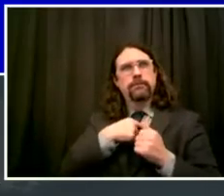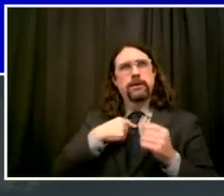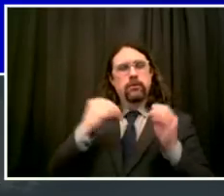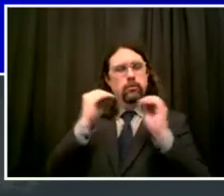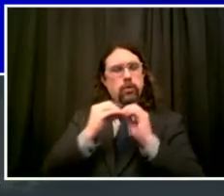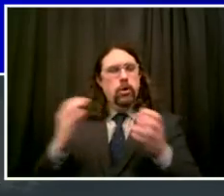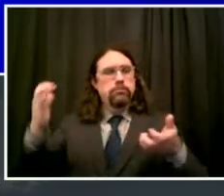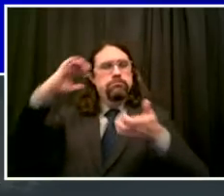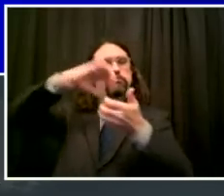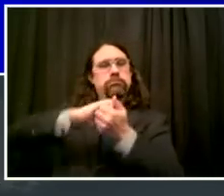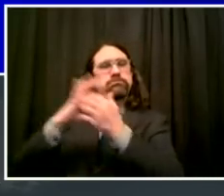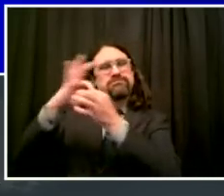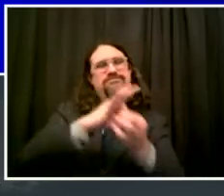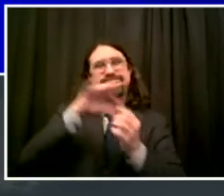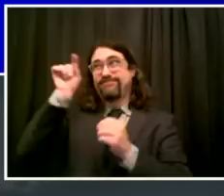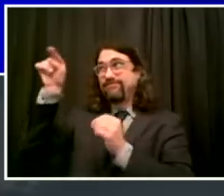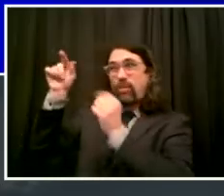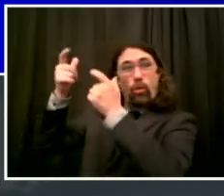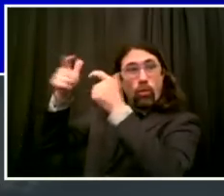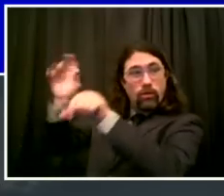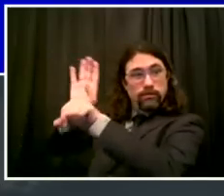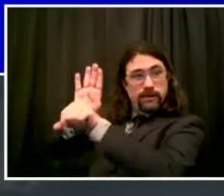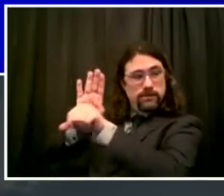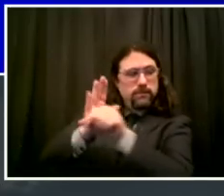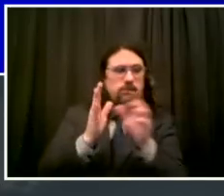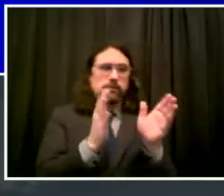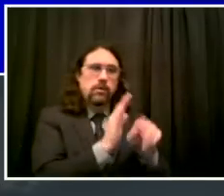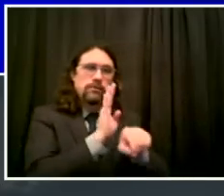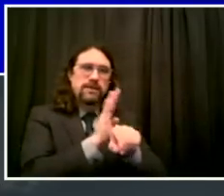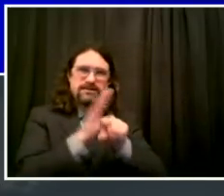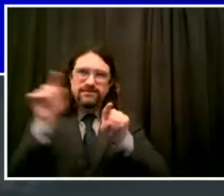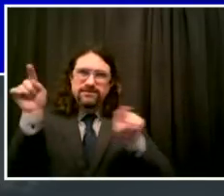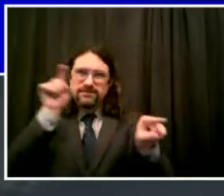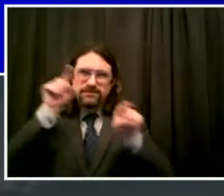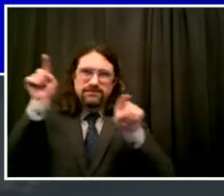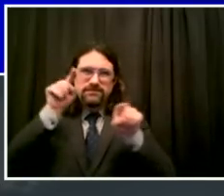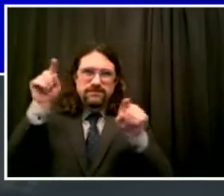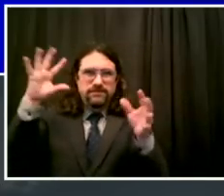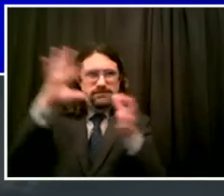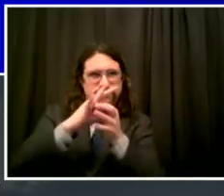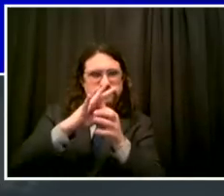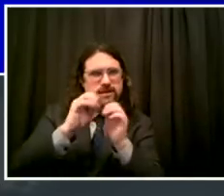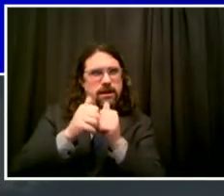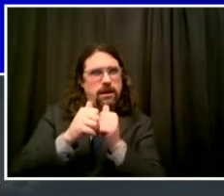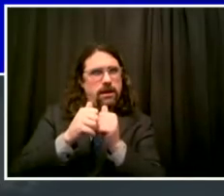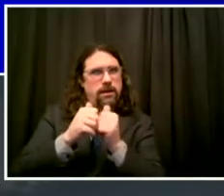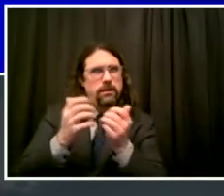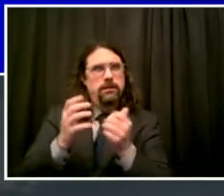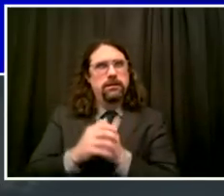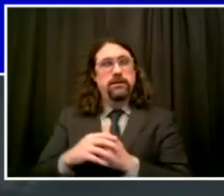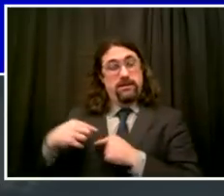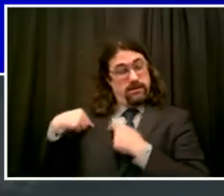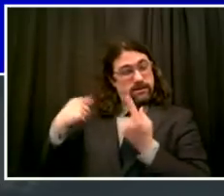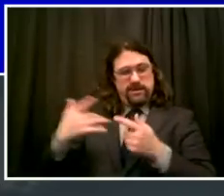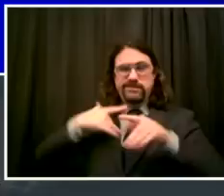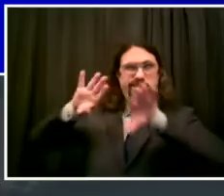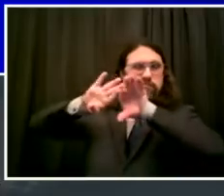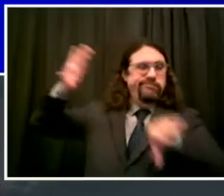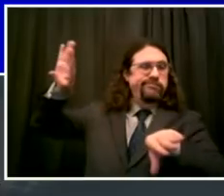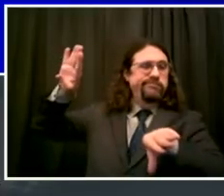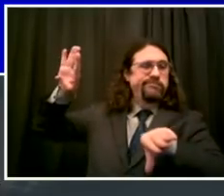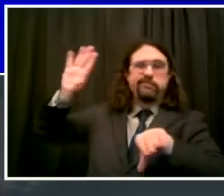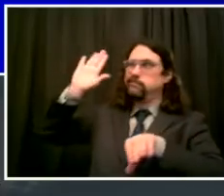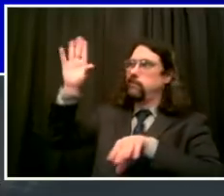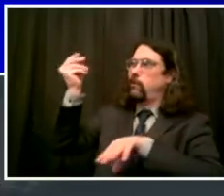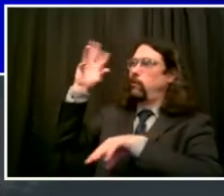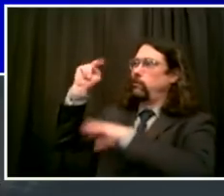do things that larger businesses hadn't done so much before systematically with small business, but needed to do now for the good of New York City. It was a very